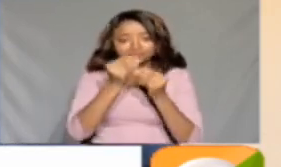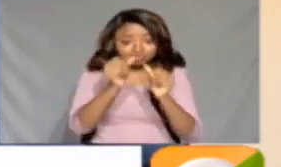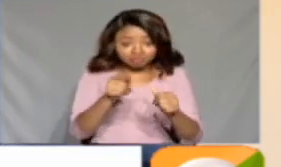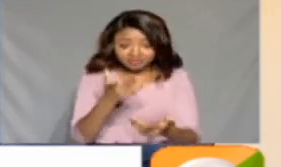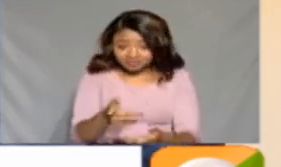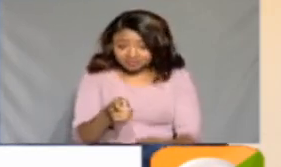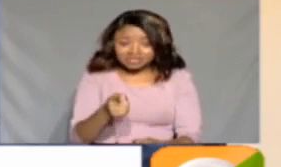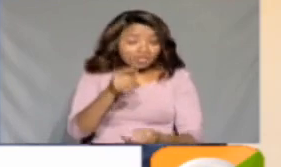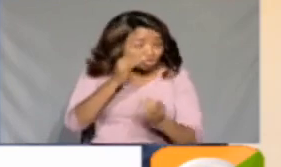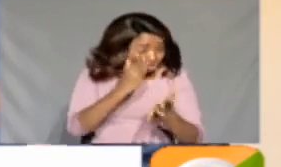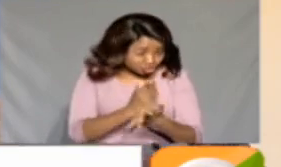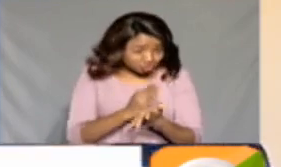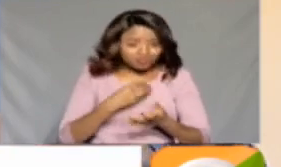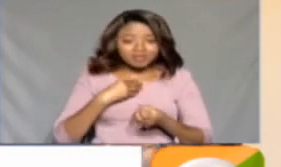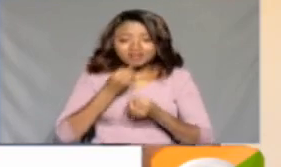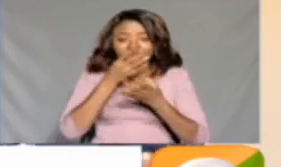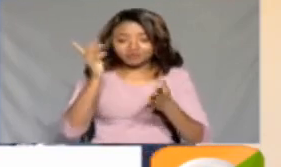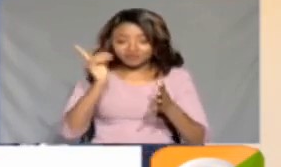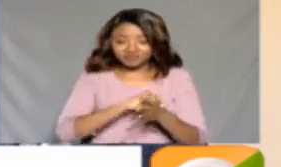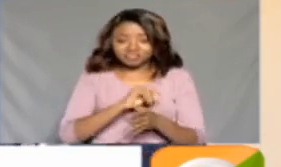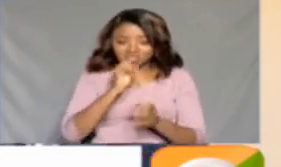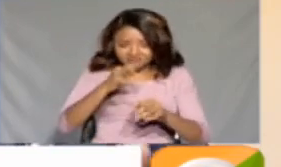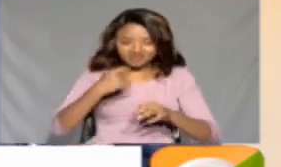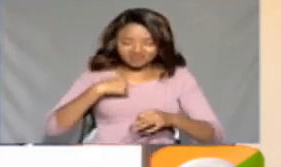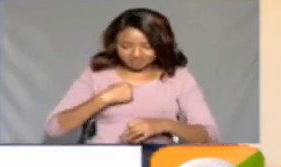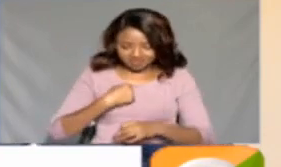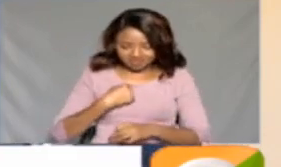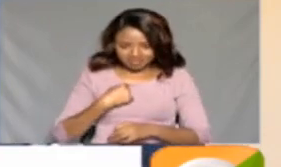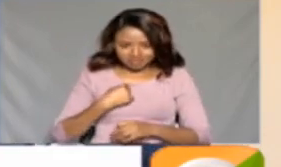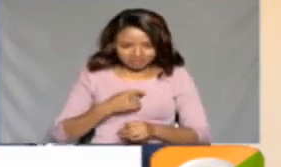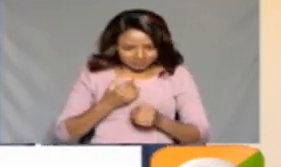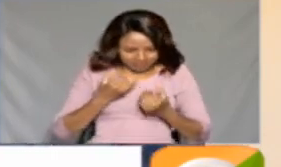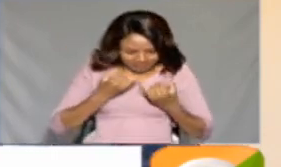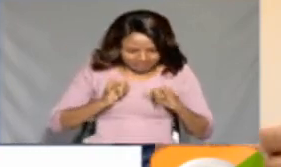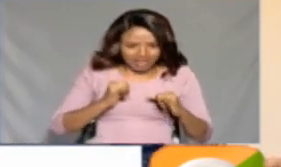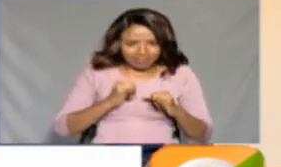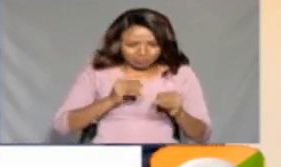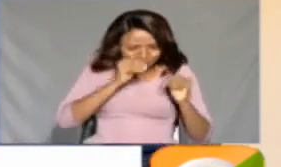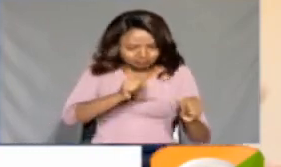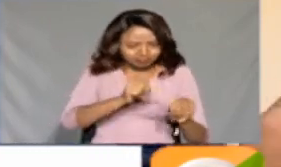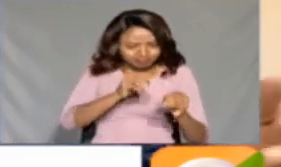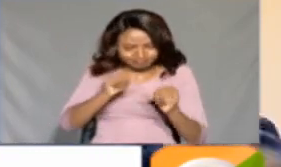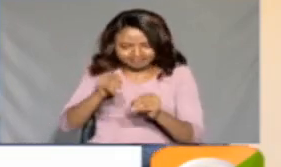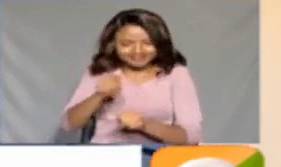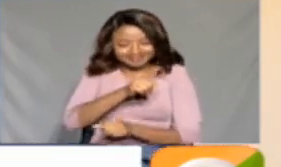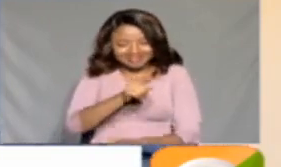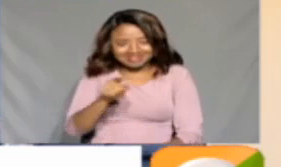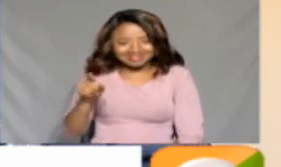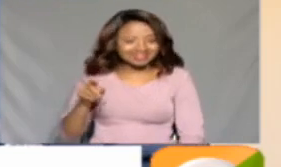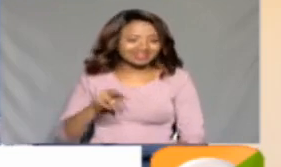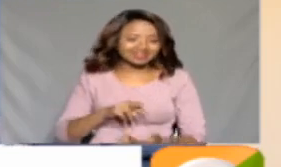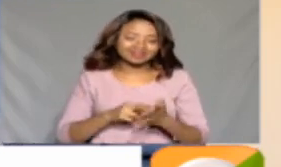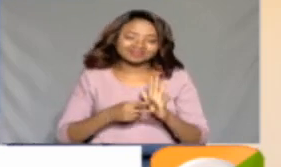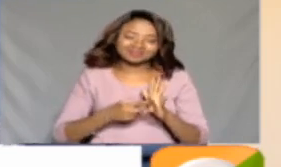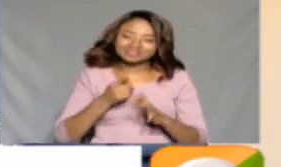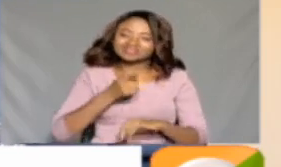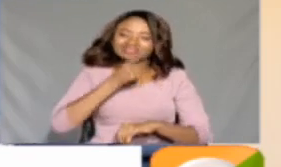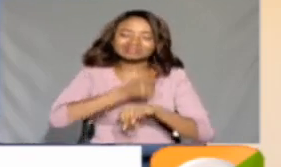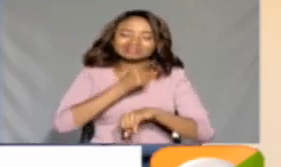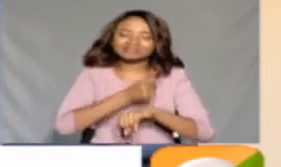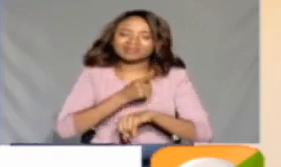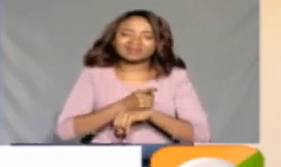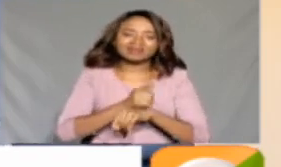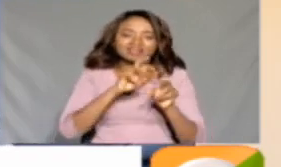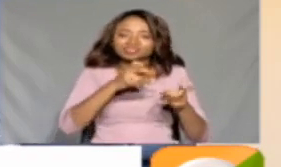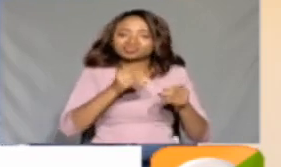you that if I was to spend my time just dealing with that, then we'll only be dealing with disciplinary issues rather than building some